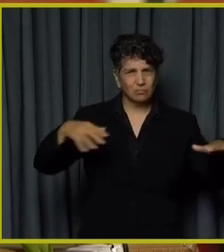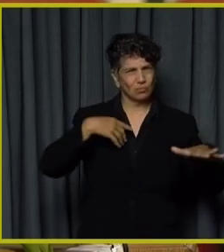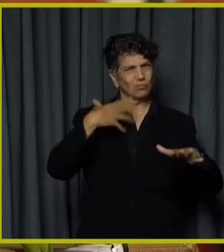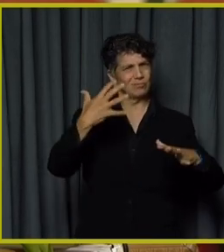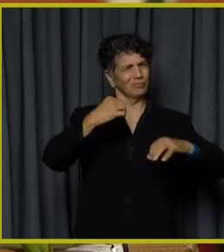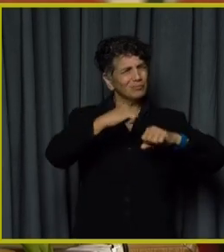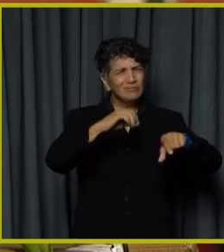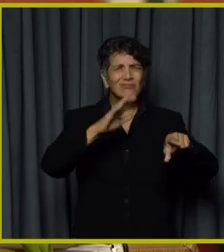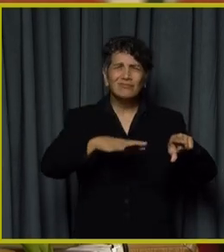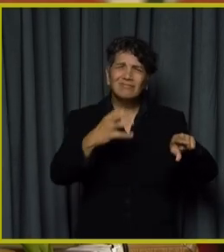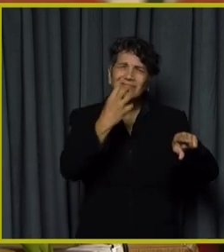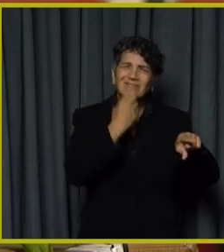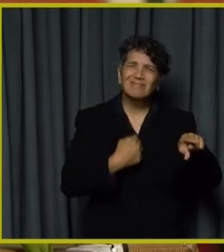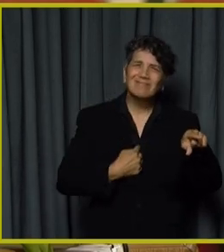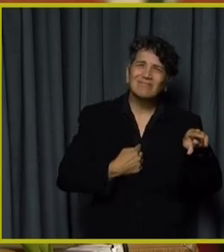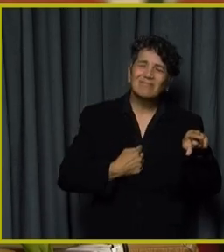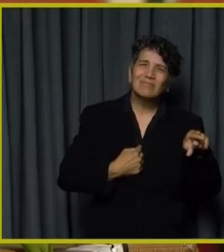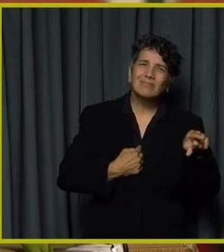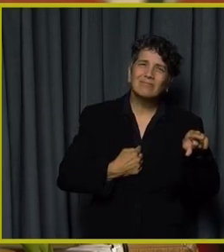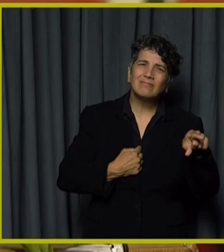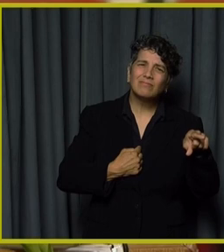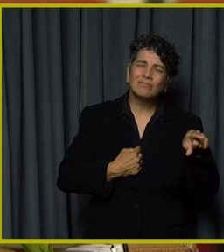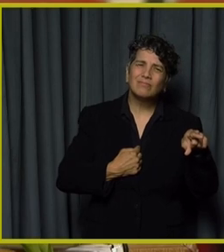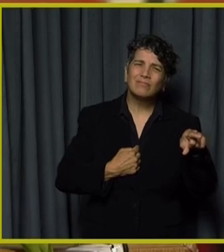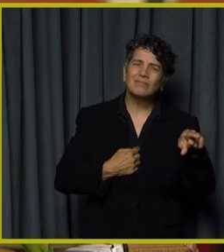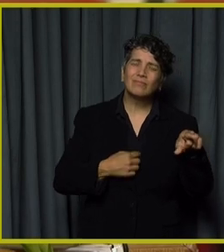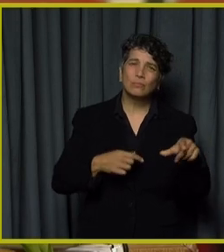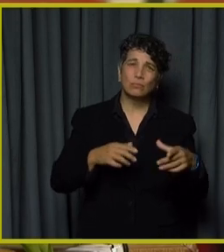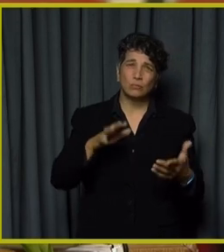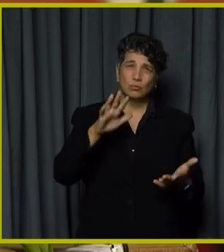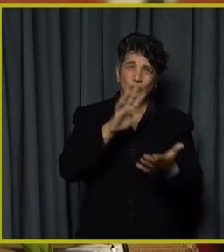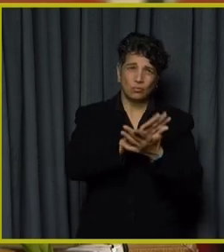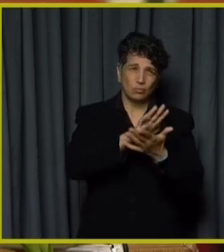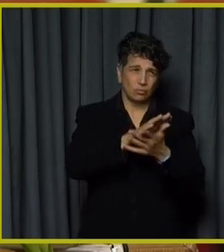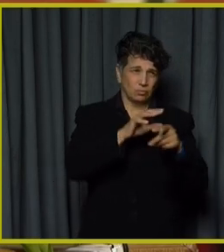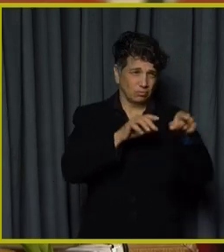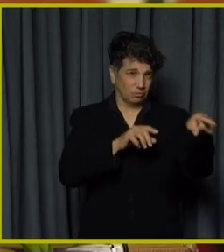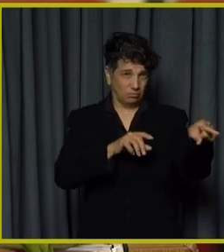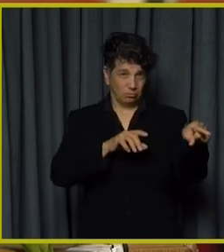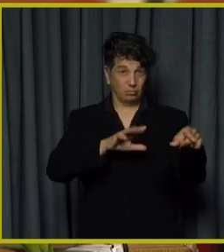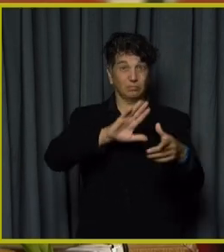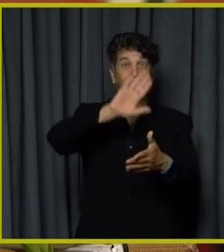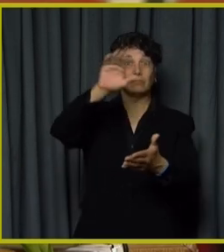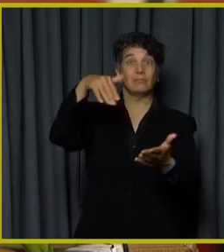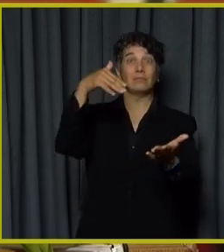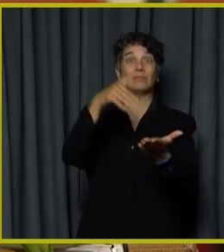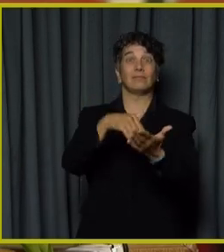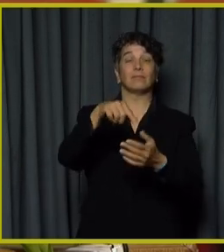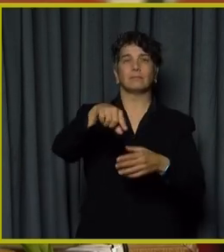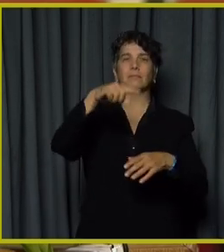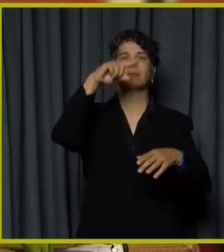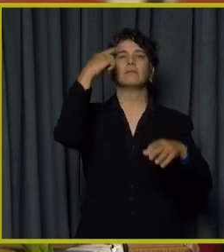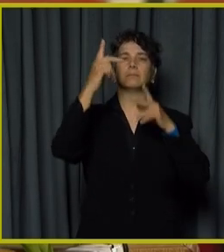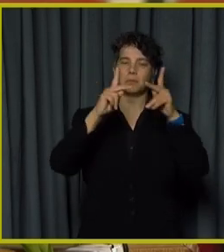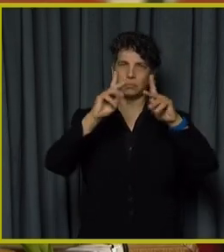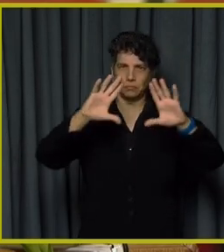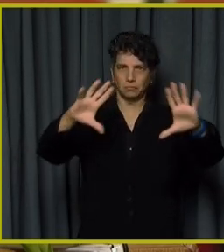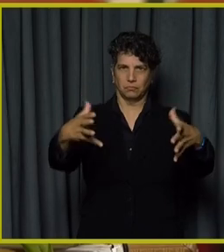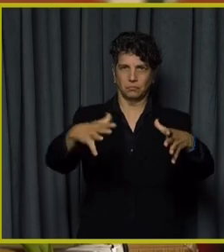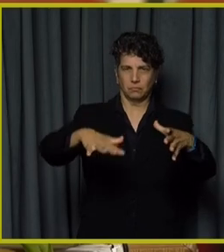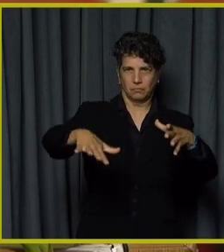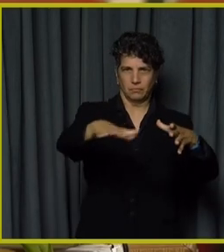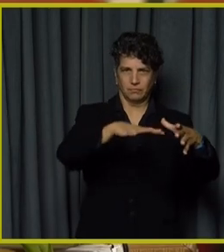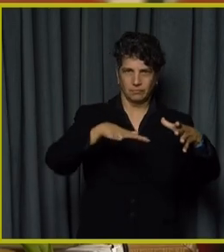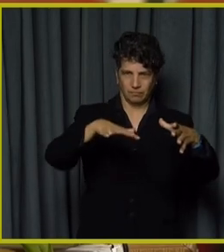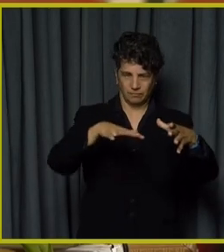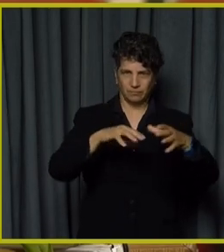right smack dab in the middle of a black community, a 100%. Not only is